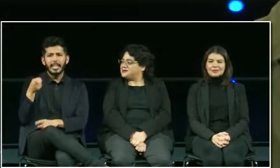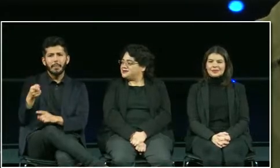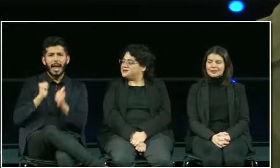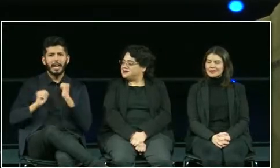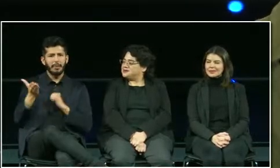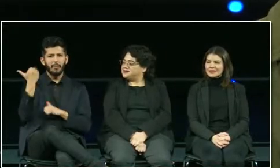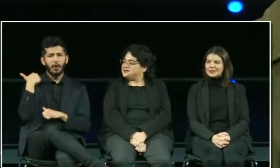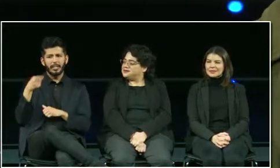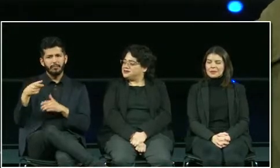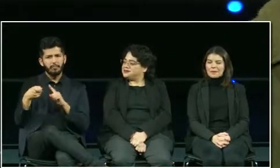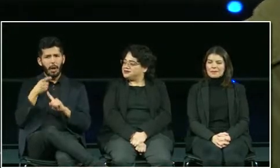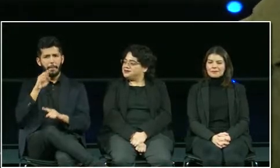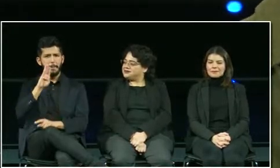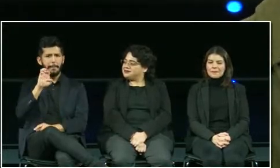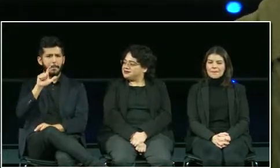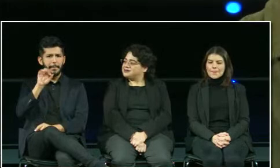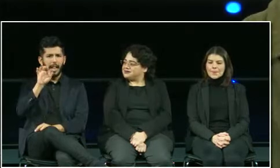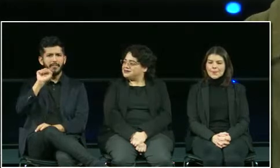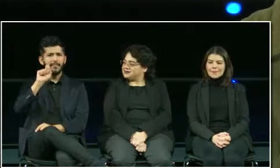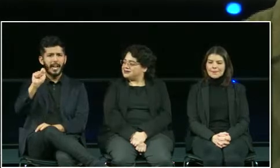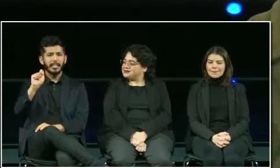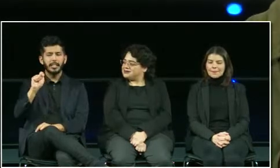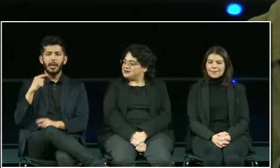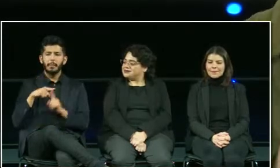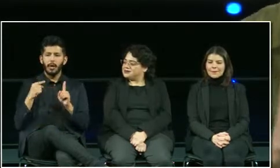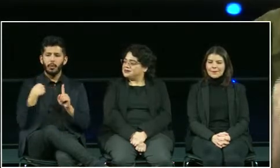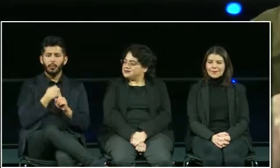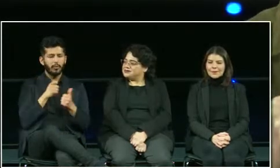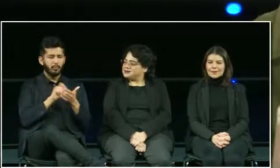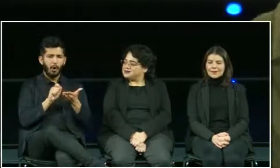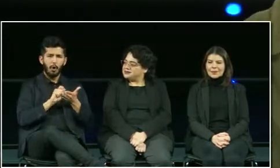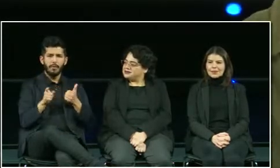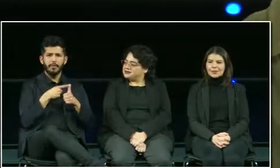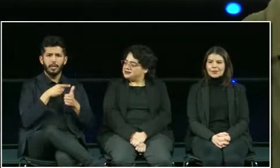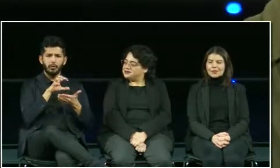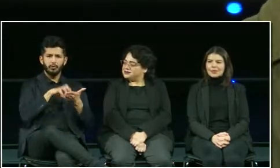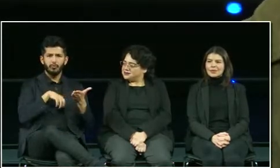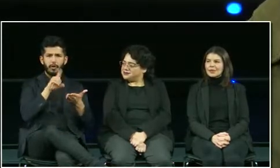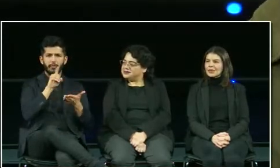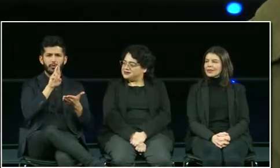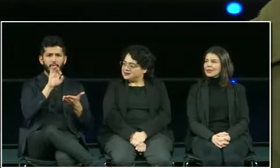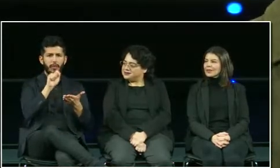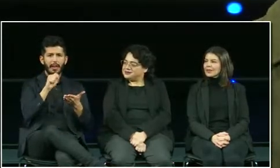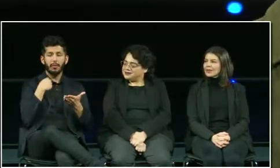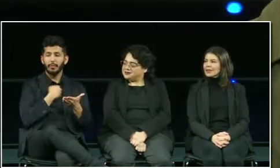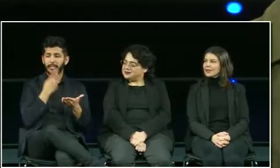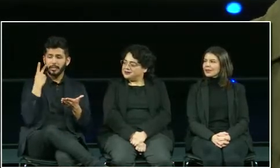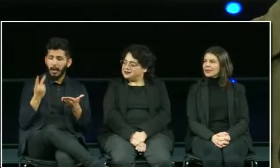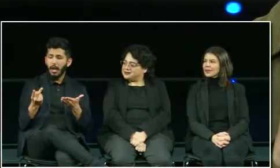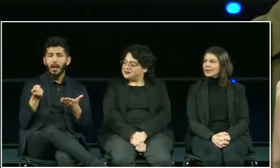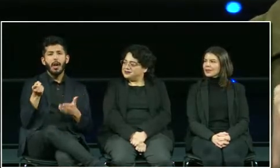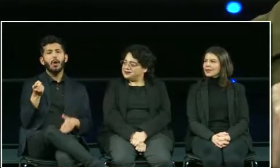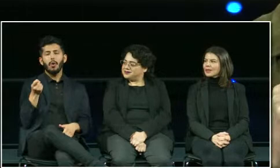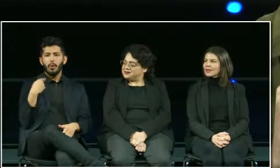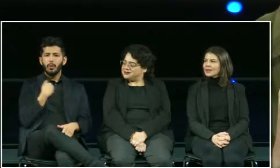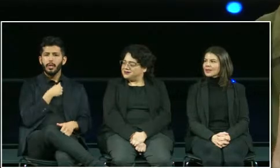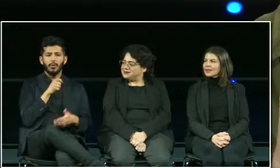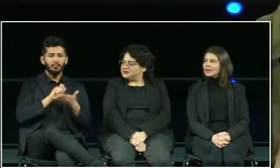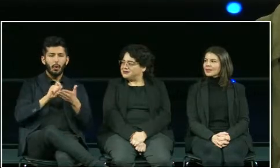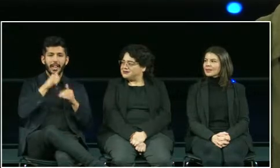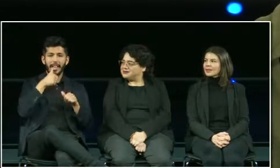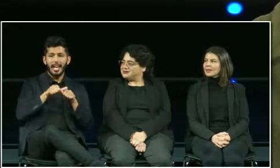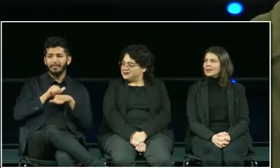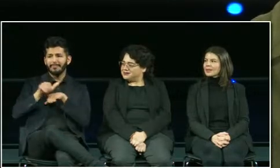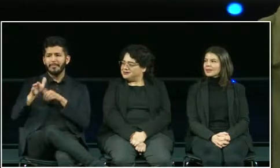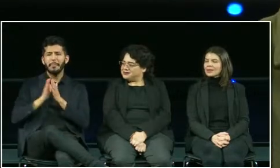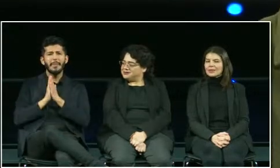acting role in a TV film, and we both kind of just finished this first draft. We saw James and the penny dropped, so we wrote this letter begging him to do the